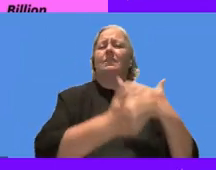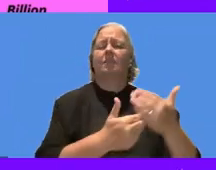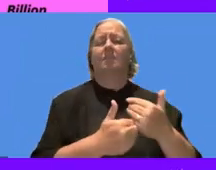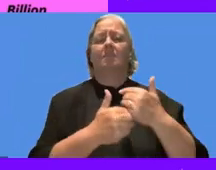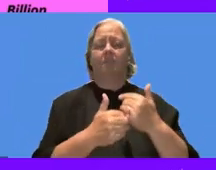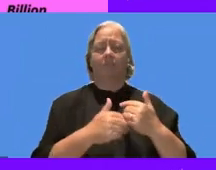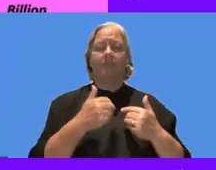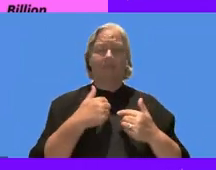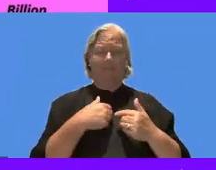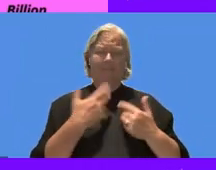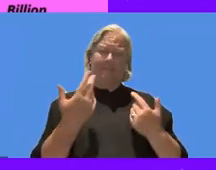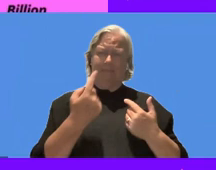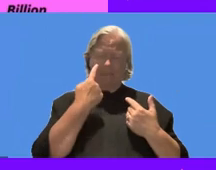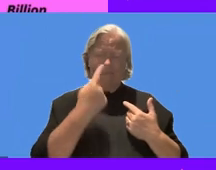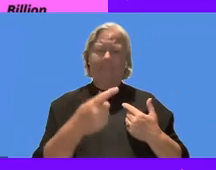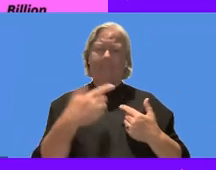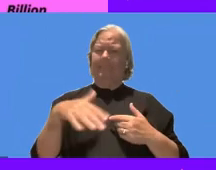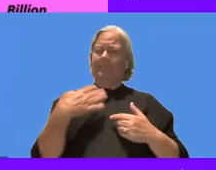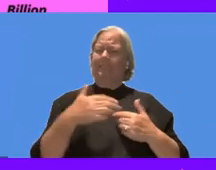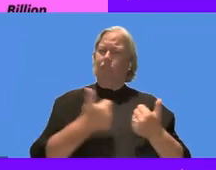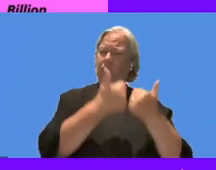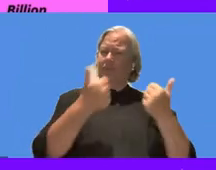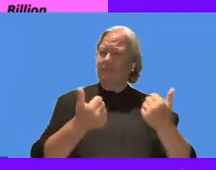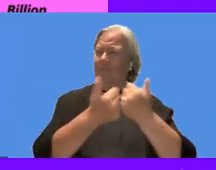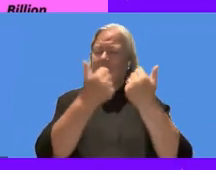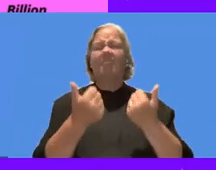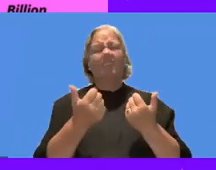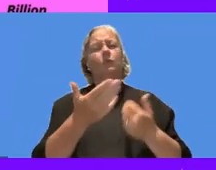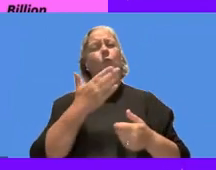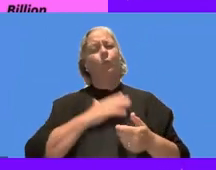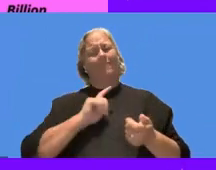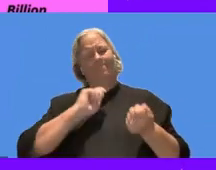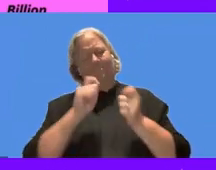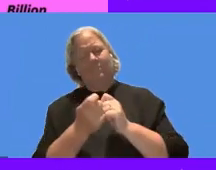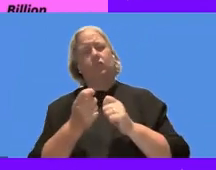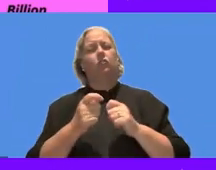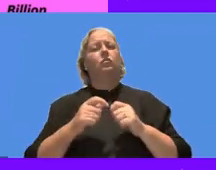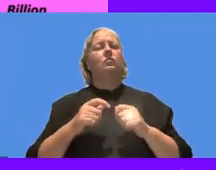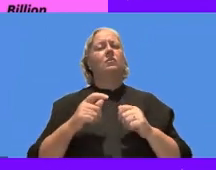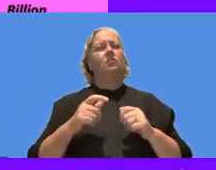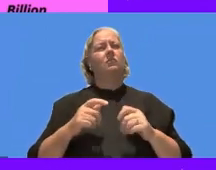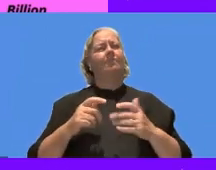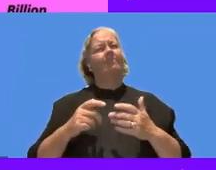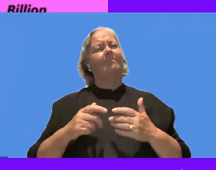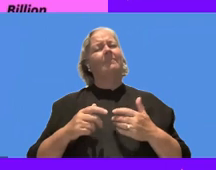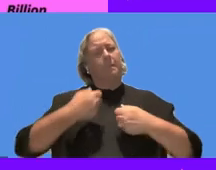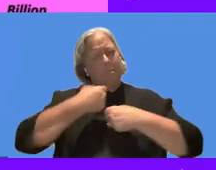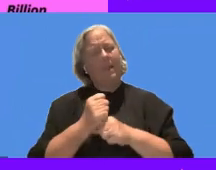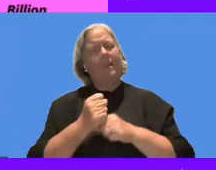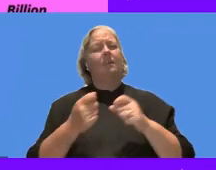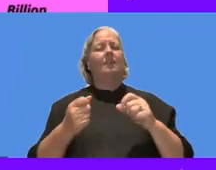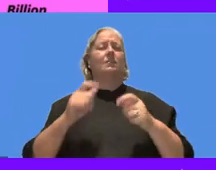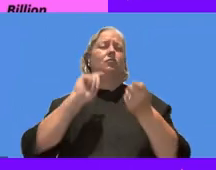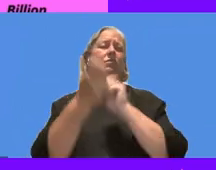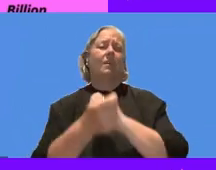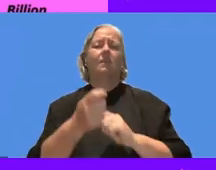people to voice out their perspectives and create change in the ways we wanted. And we had to build our own communities, our